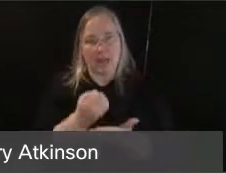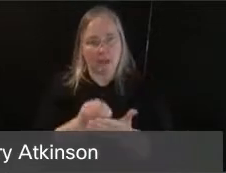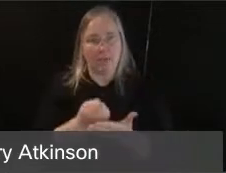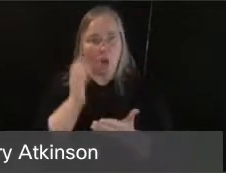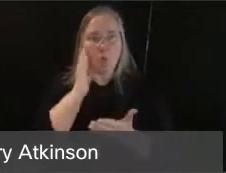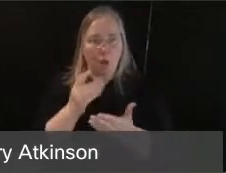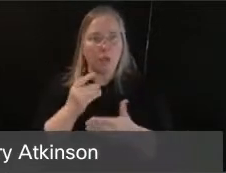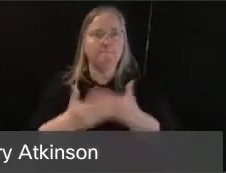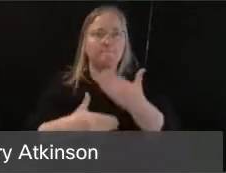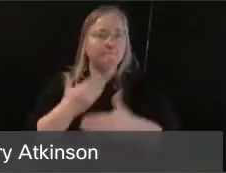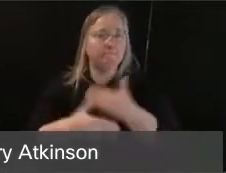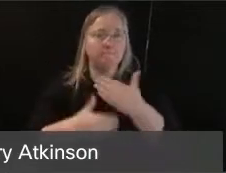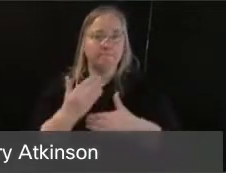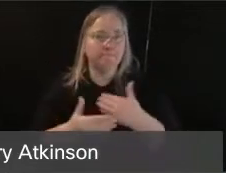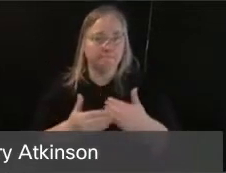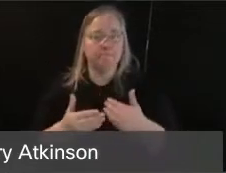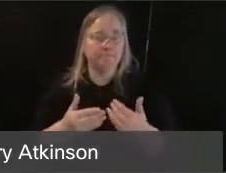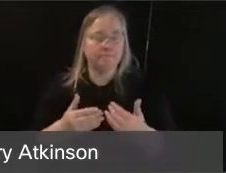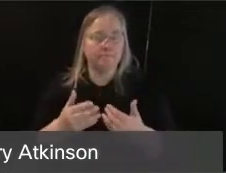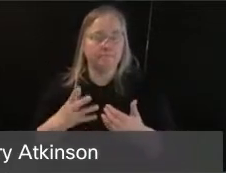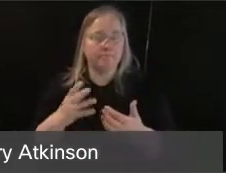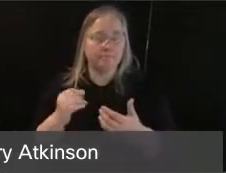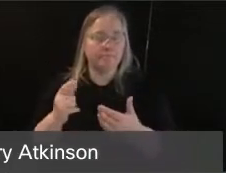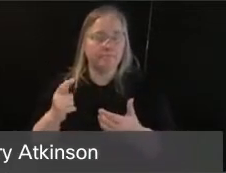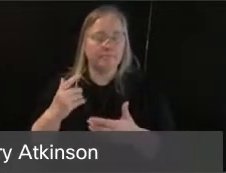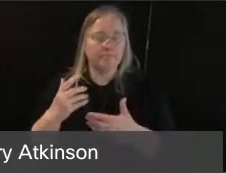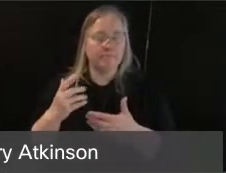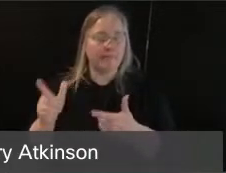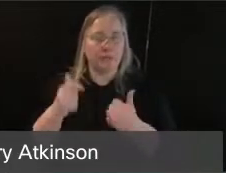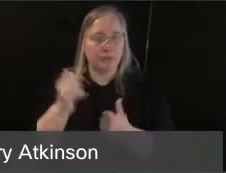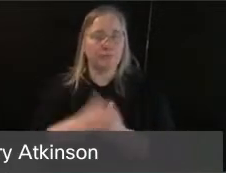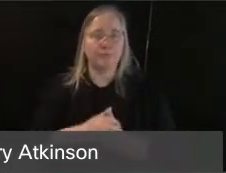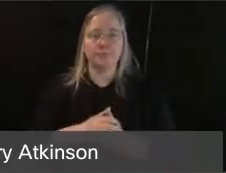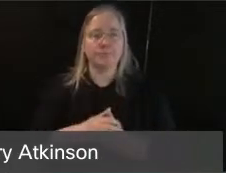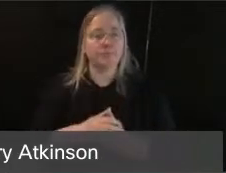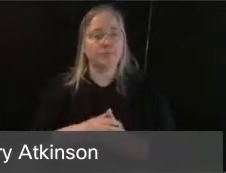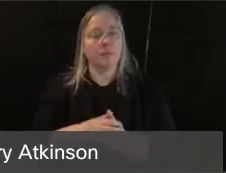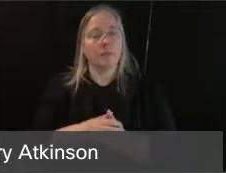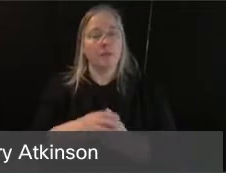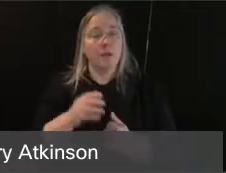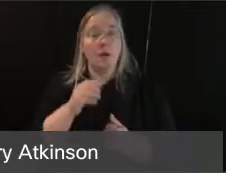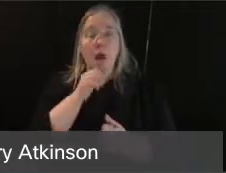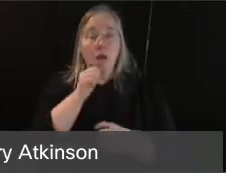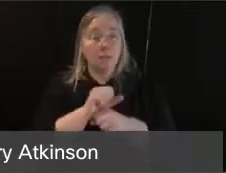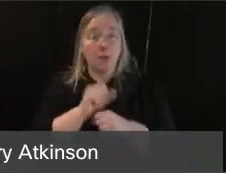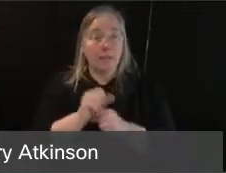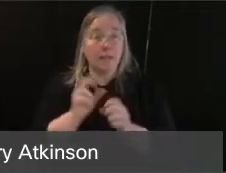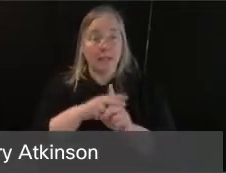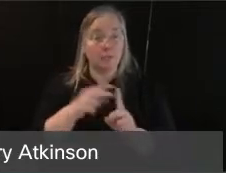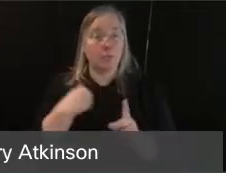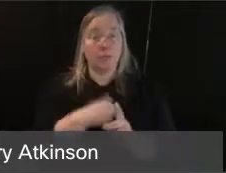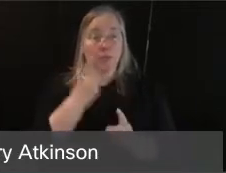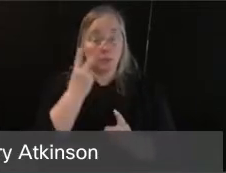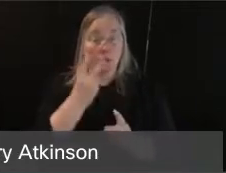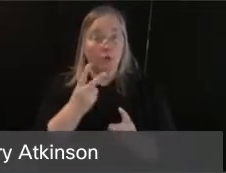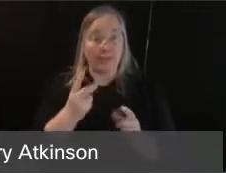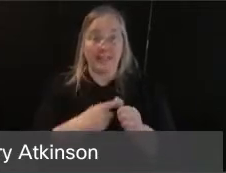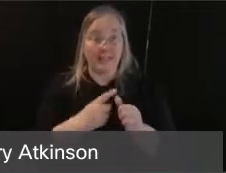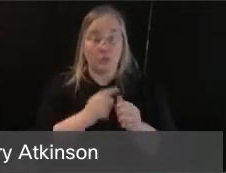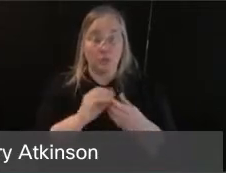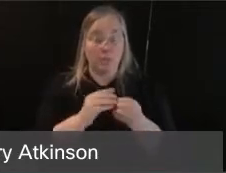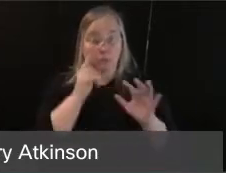move along at a higher rate. Unemployment claims, we saw those initial numbers were rather shocking